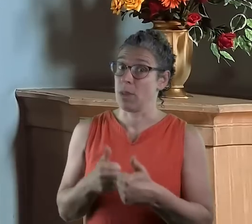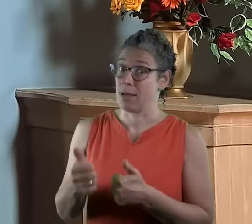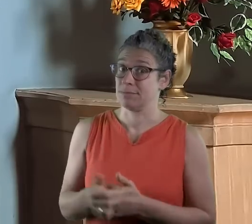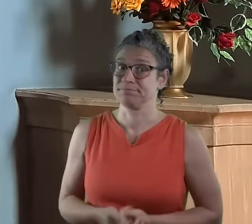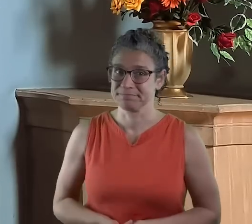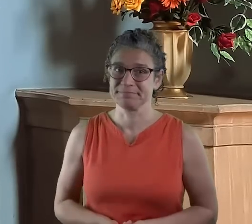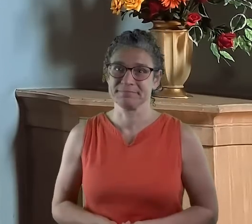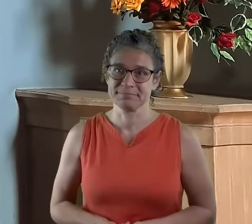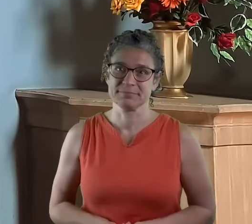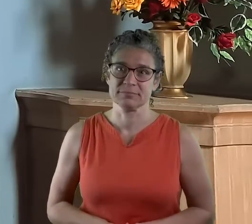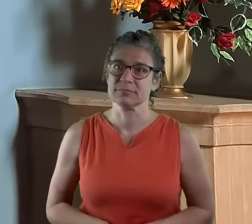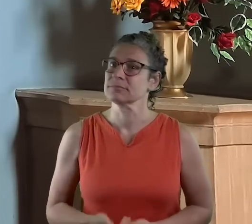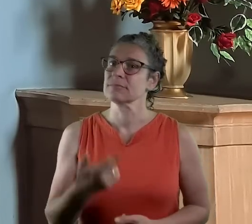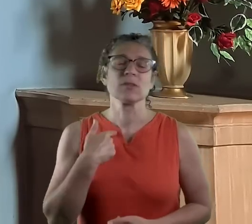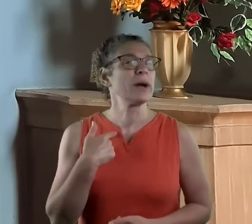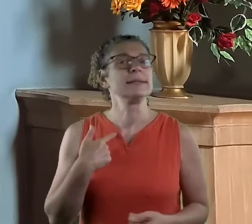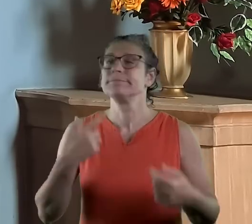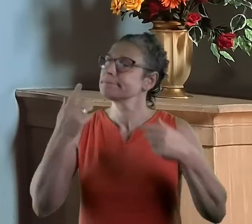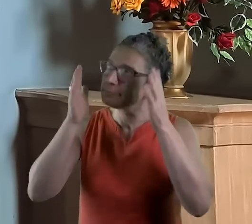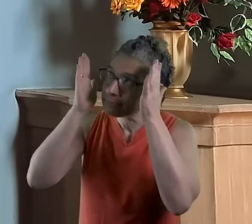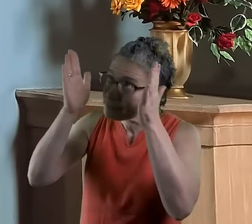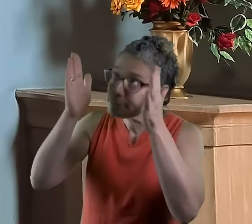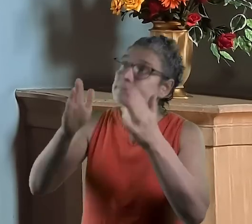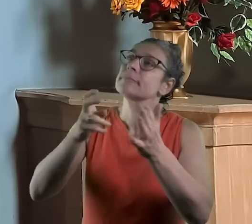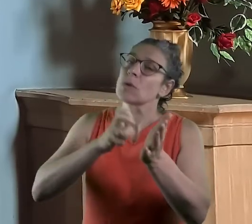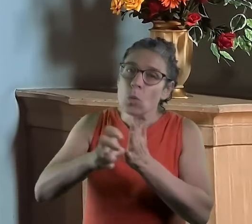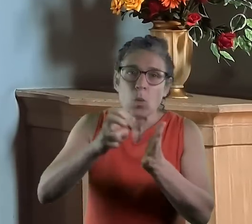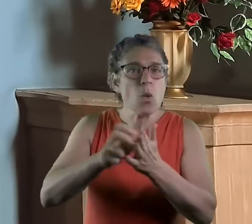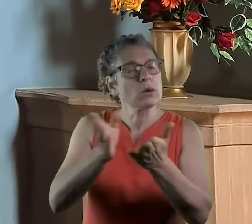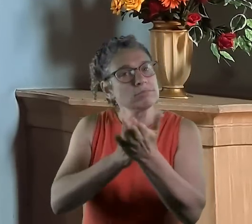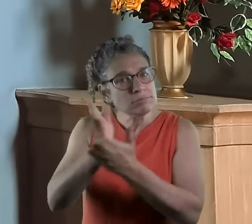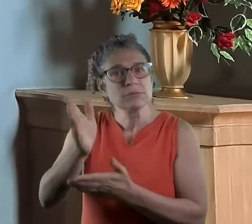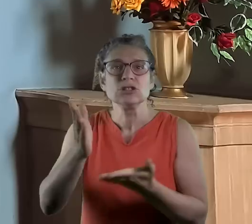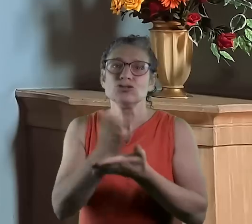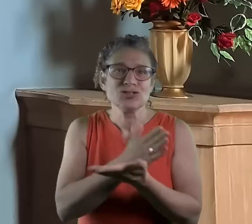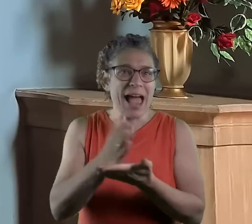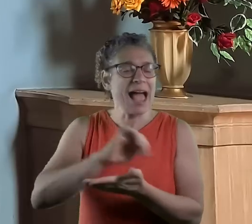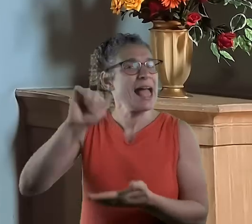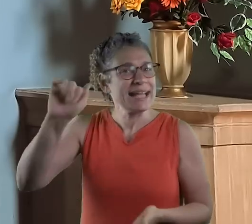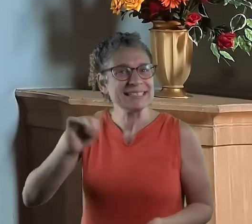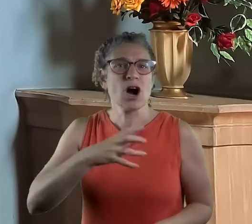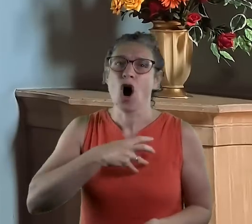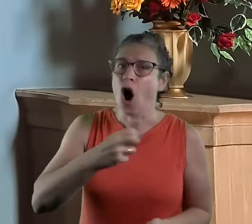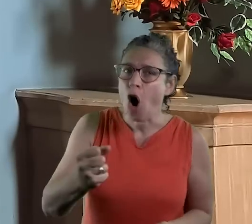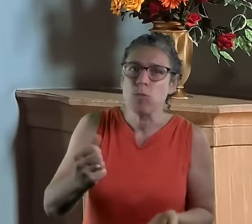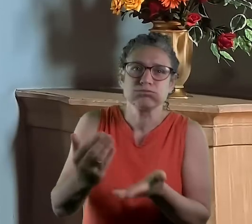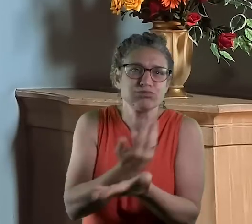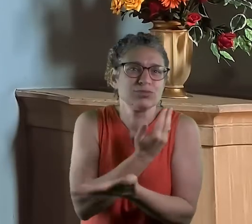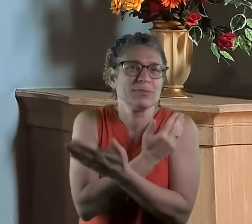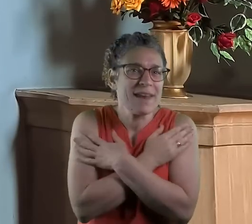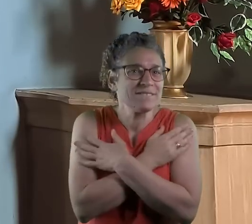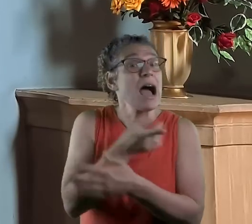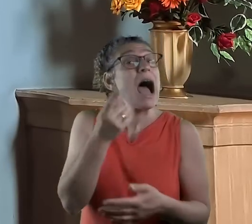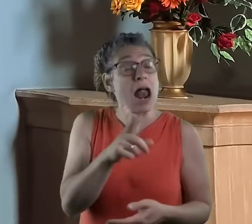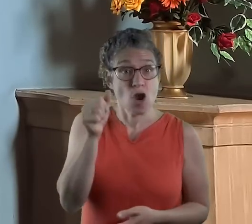seem. We're simply to walk forward as he calls us to, sharing his message of hope, redemption, and love as